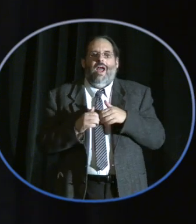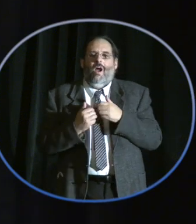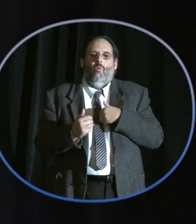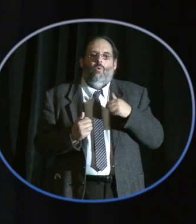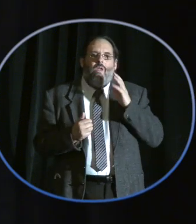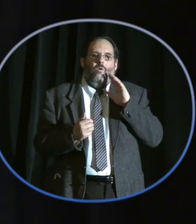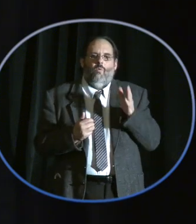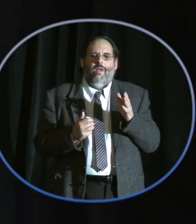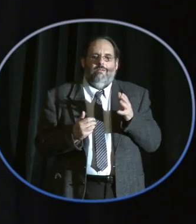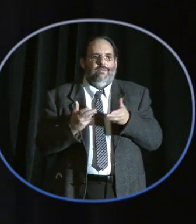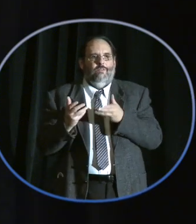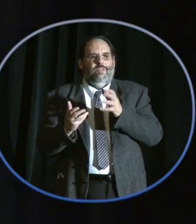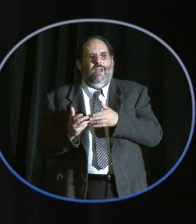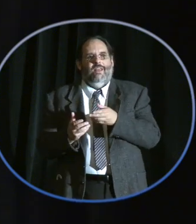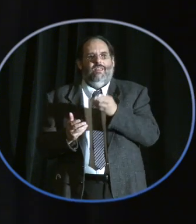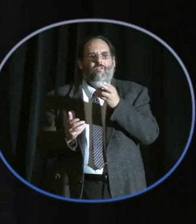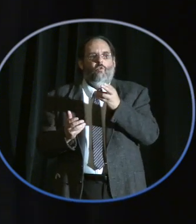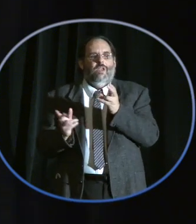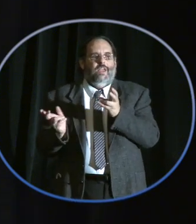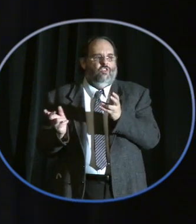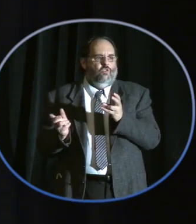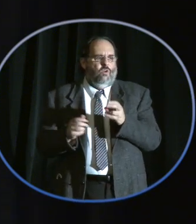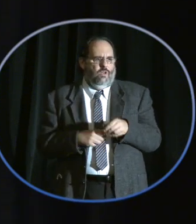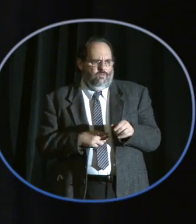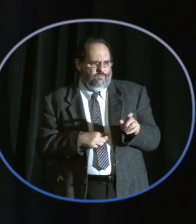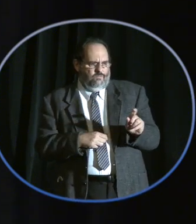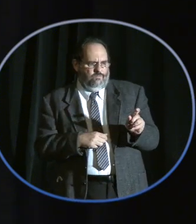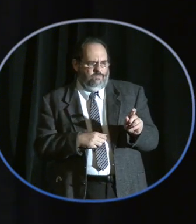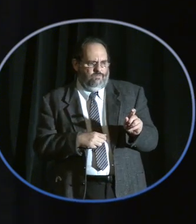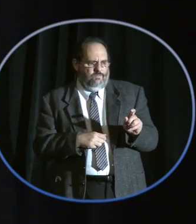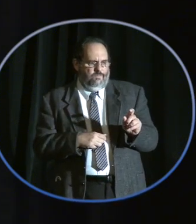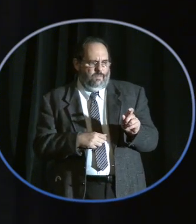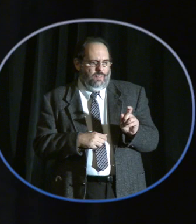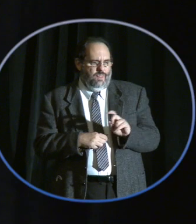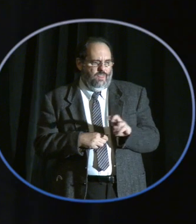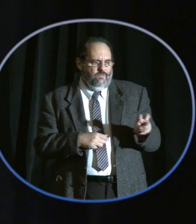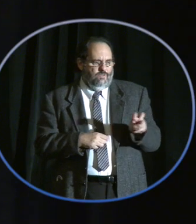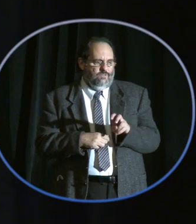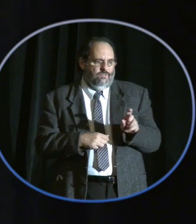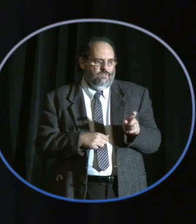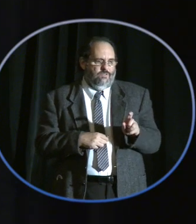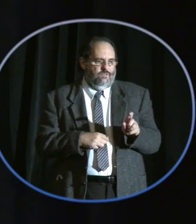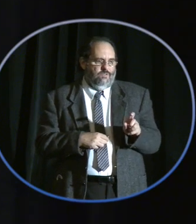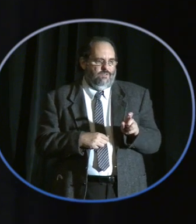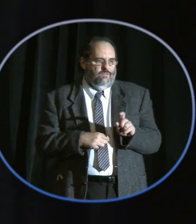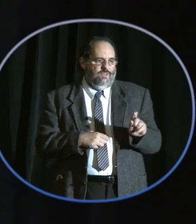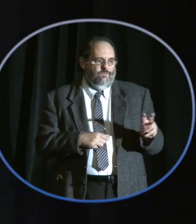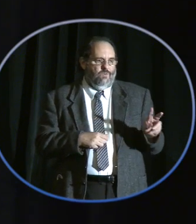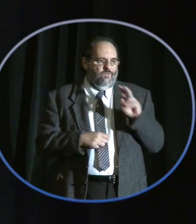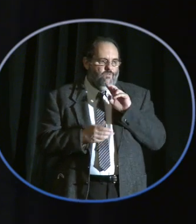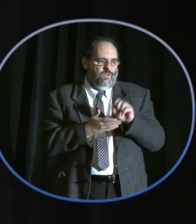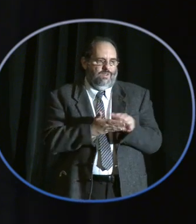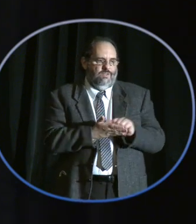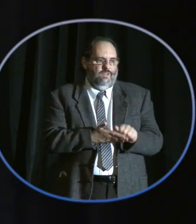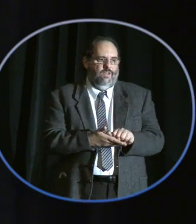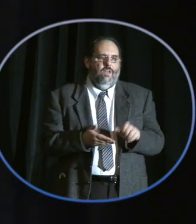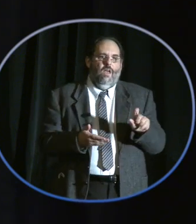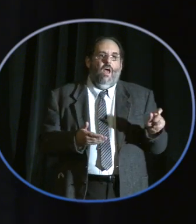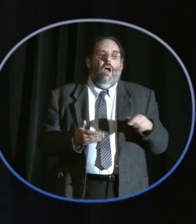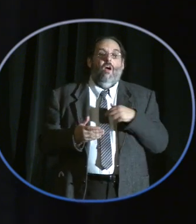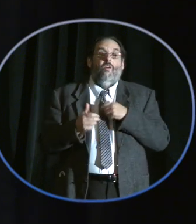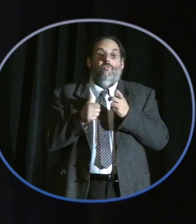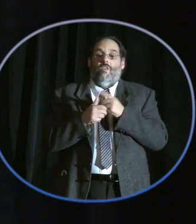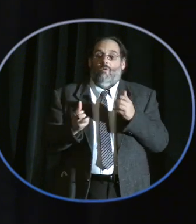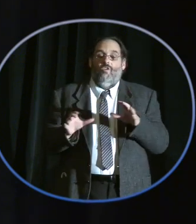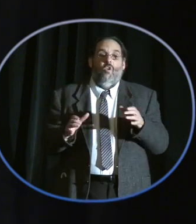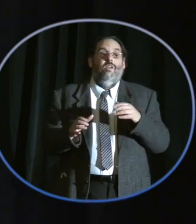we were going to deal with this historic issue of squeegeeing. And they put him in the room, and of course, me being me, I said, well, look, first thing I